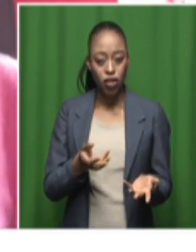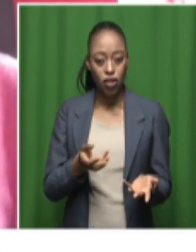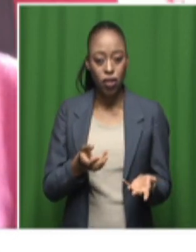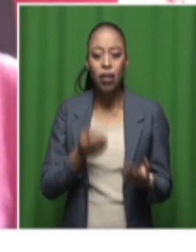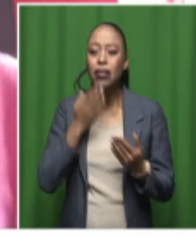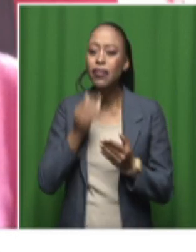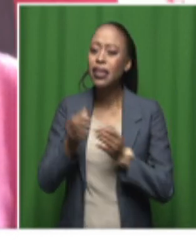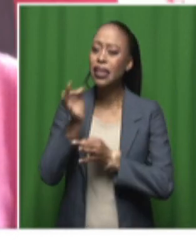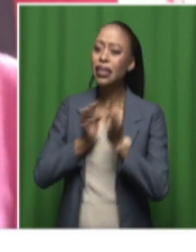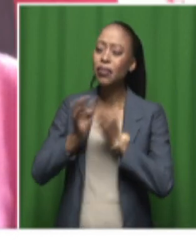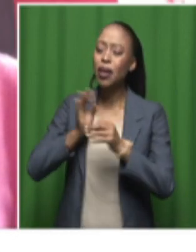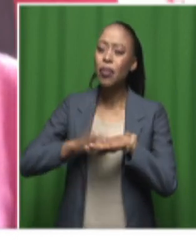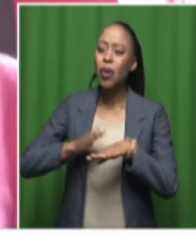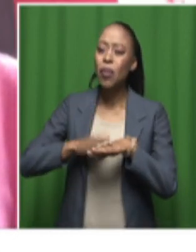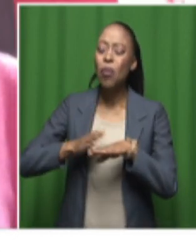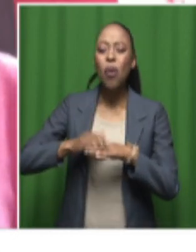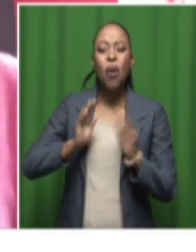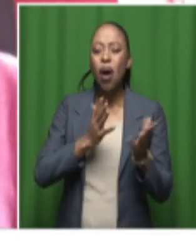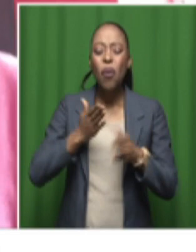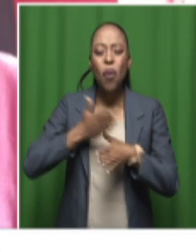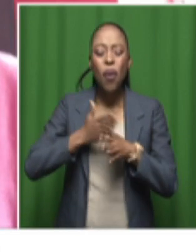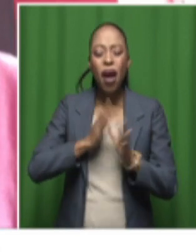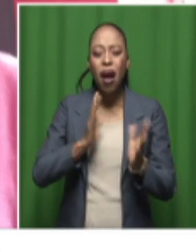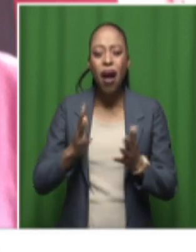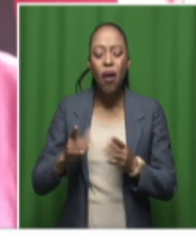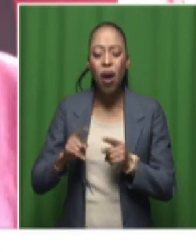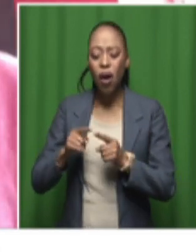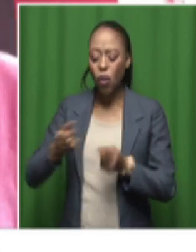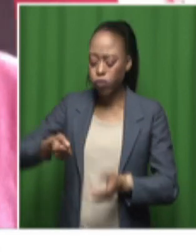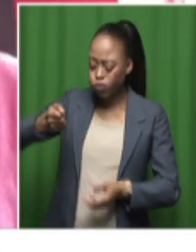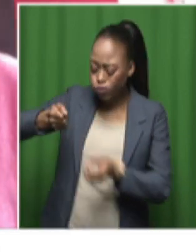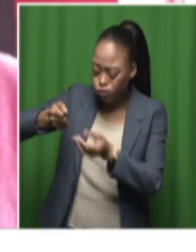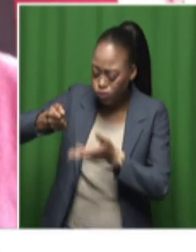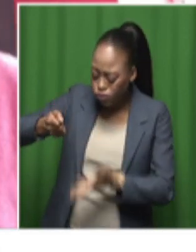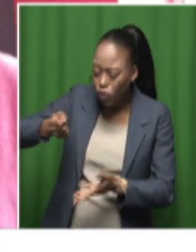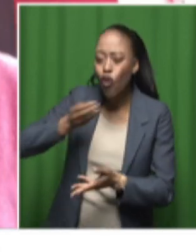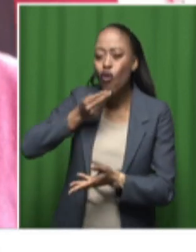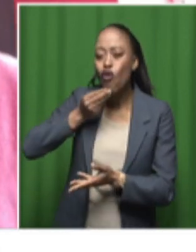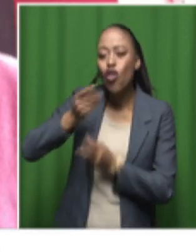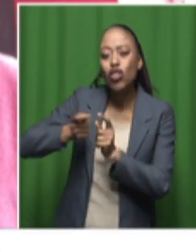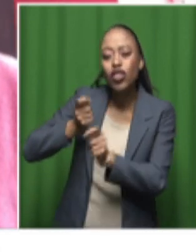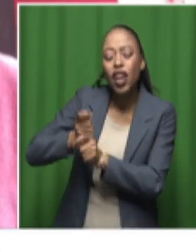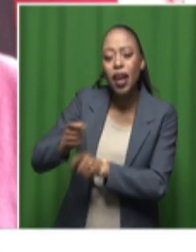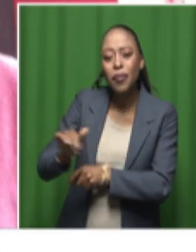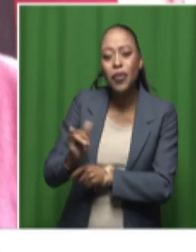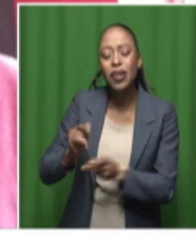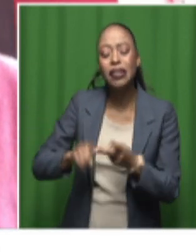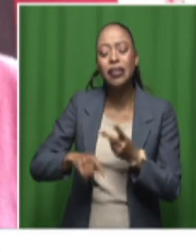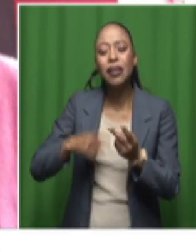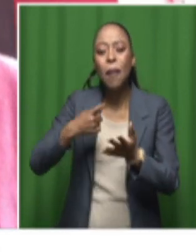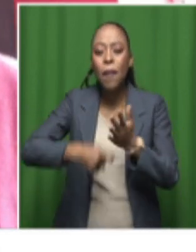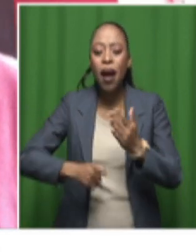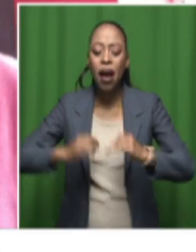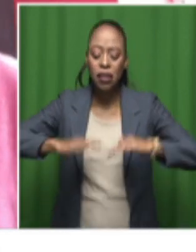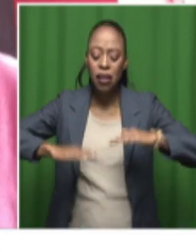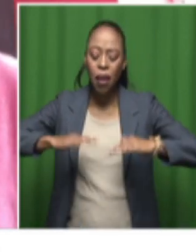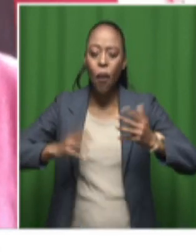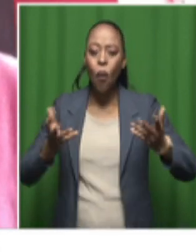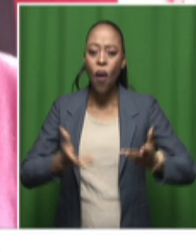Break this down for us. Talk to us about how it works, what's included in the basket, and where the prices are stabilizing,